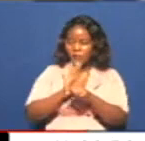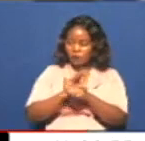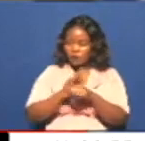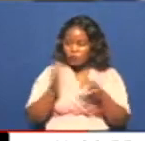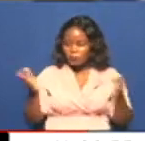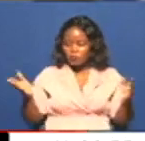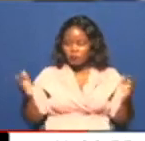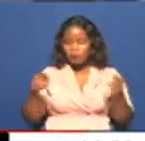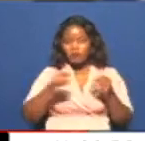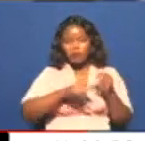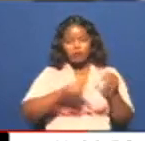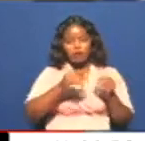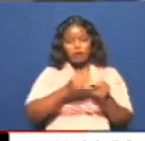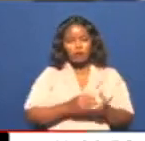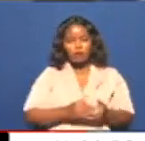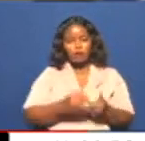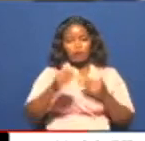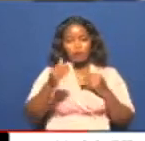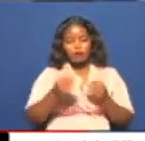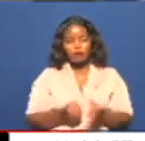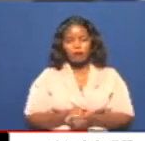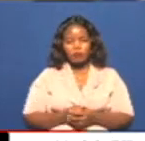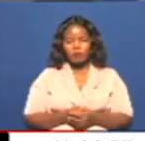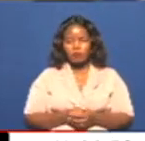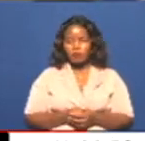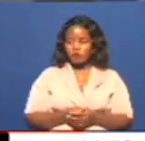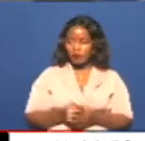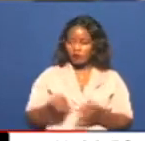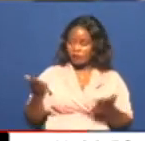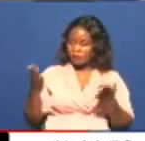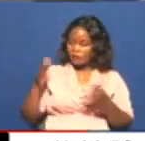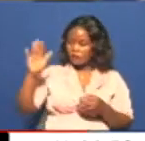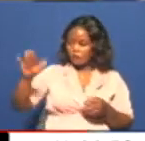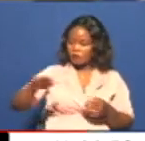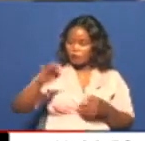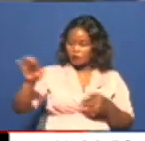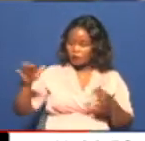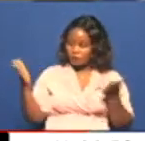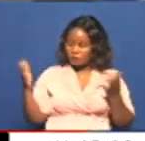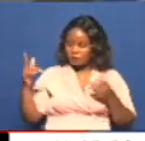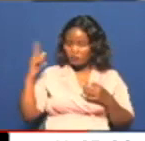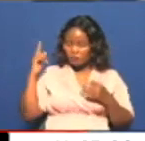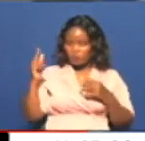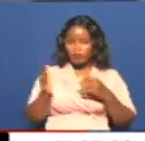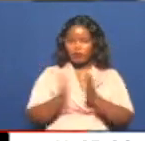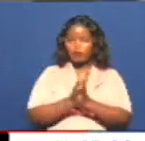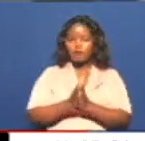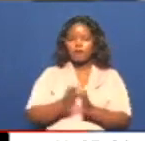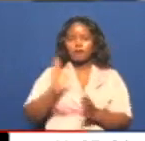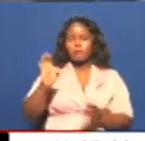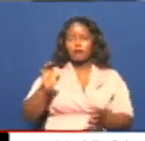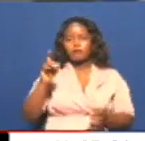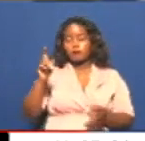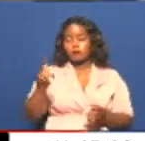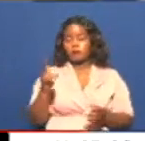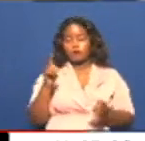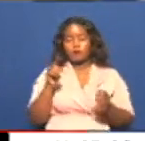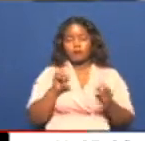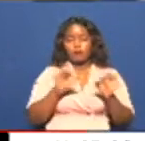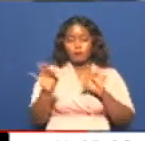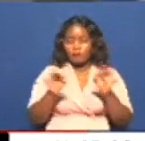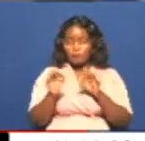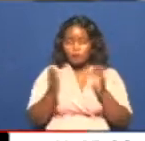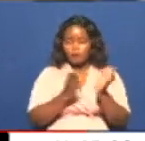see that every decision that is made in the legislature or even in the executive is defined by the ideology